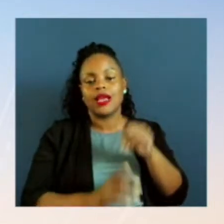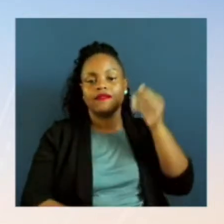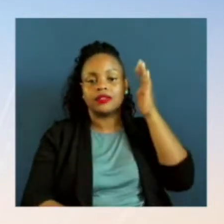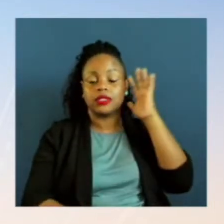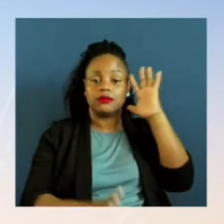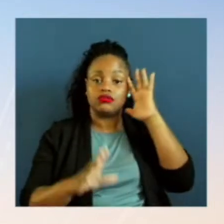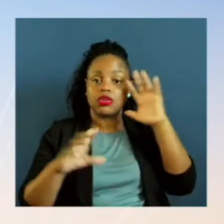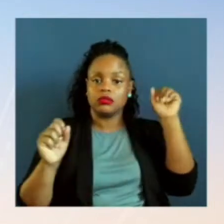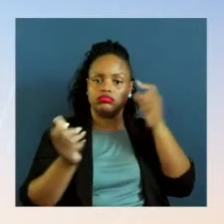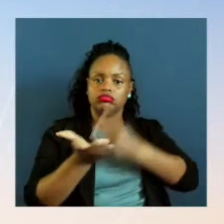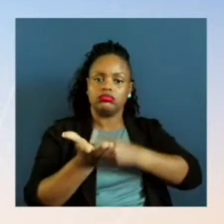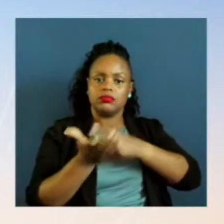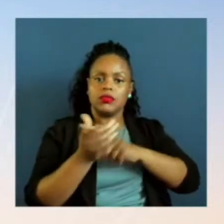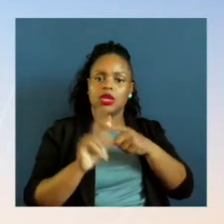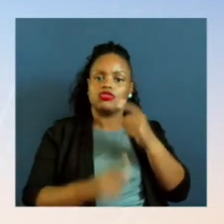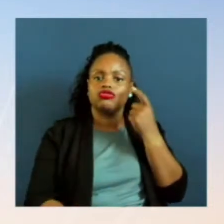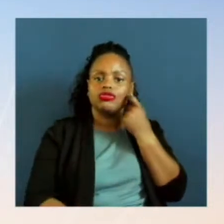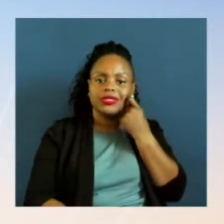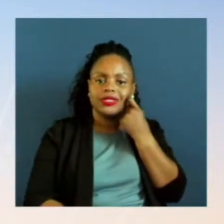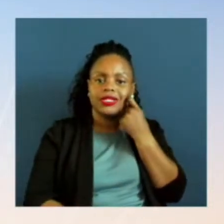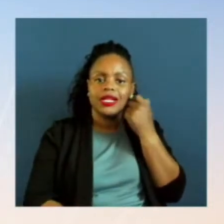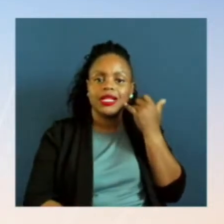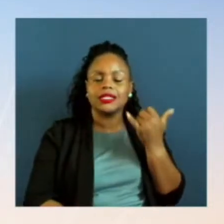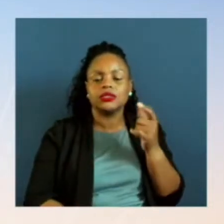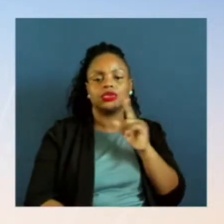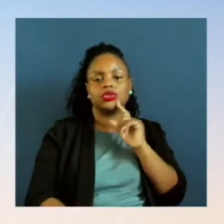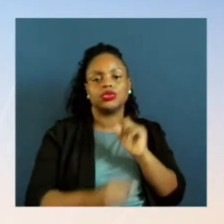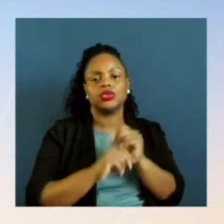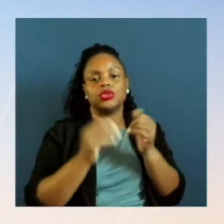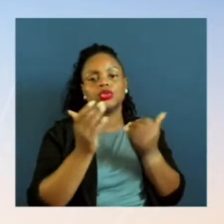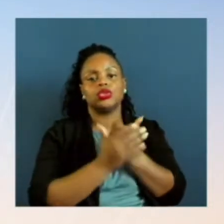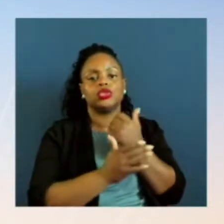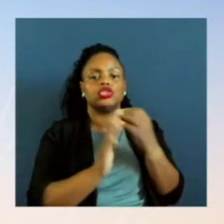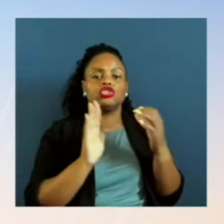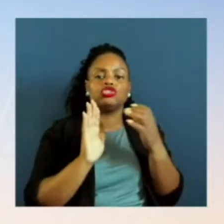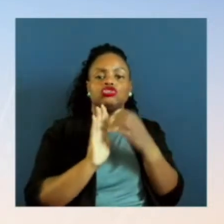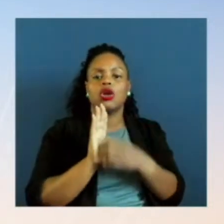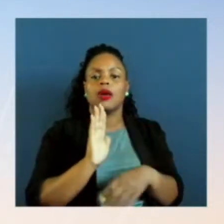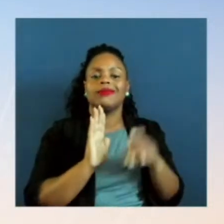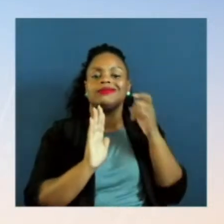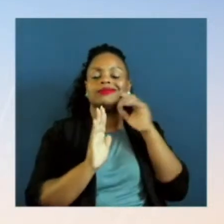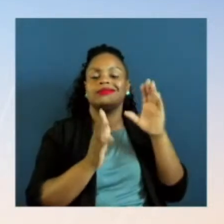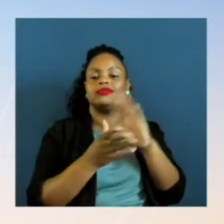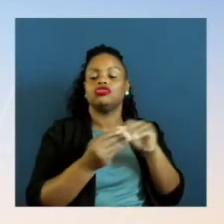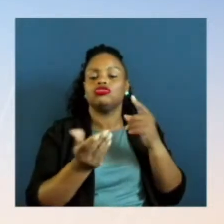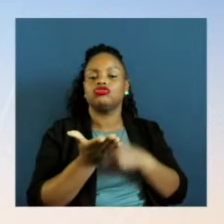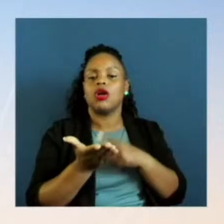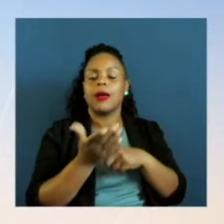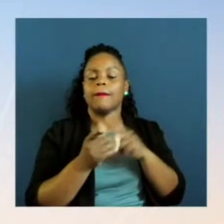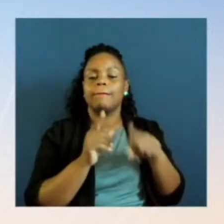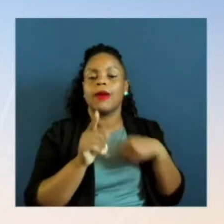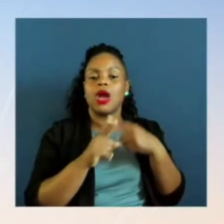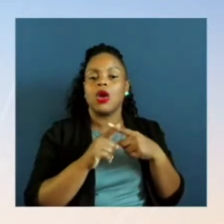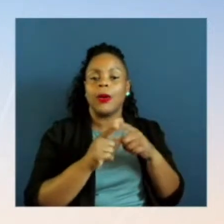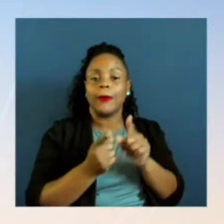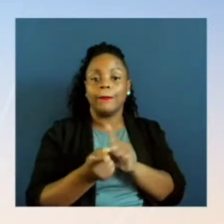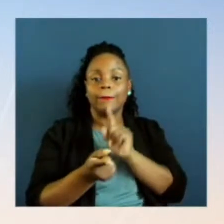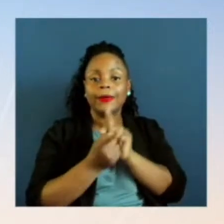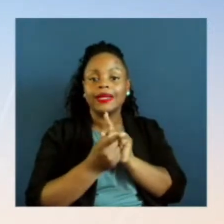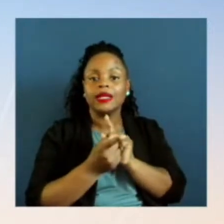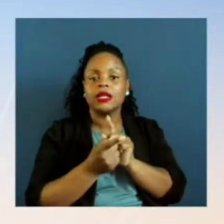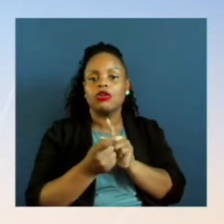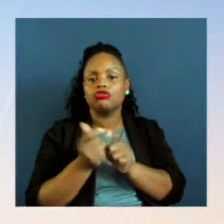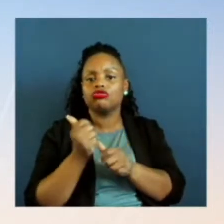kind of a new chapter, and you've talked from the podium there about sort of meeting these threats now where they are outside of Afghanistan. Yeah. So if these drone strikes